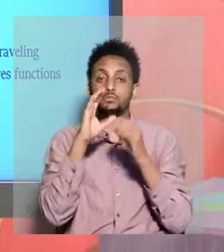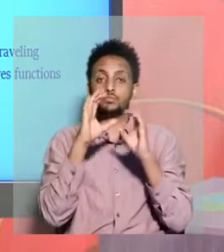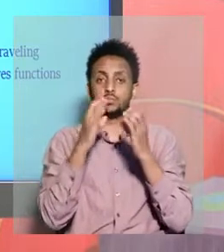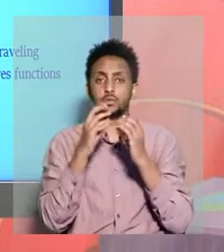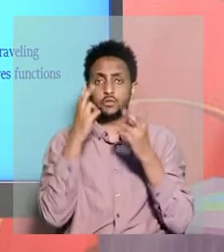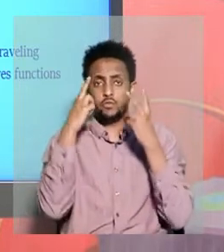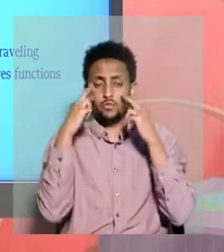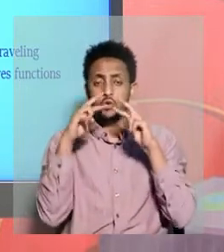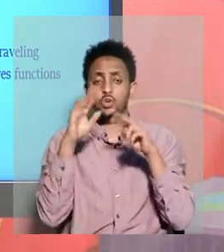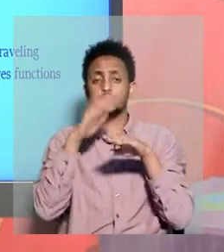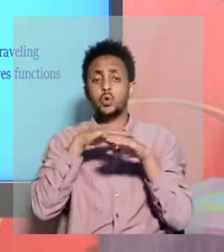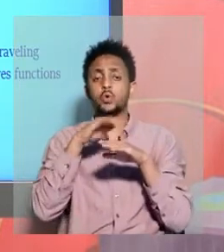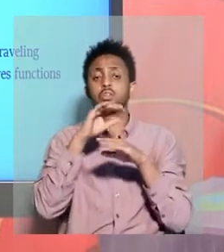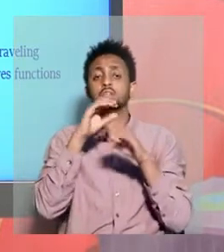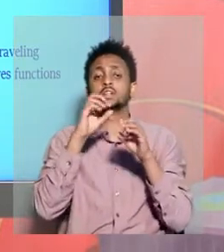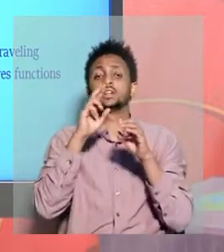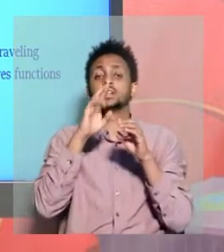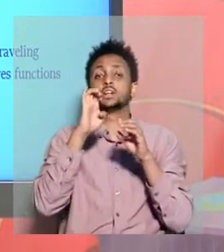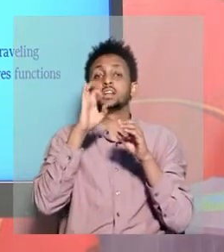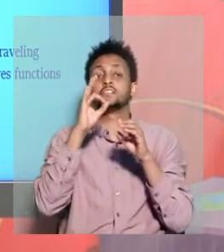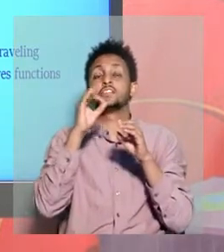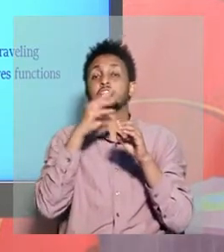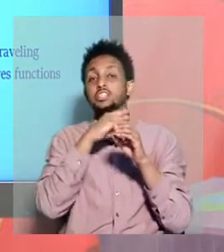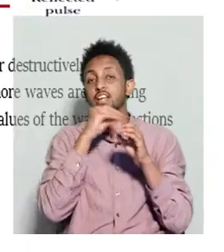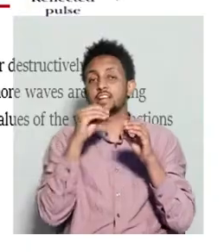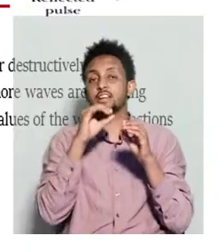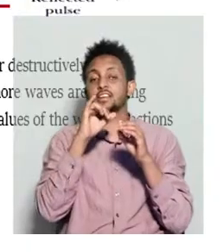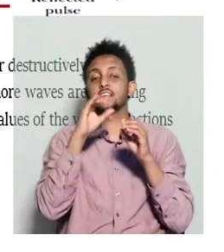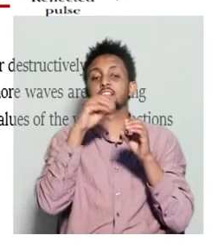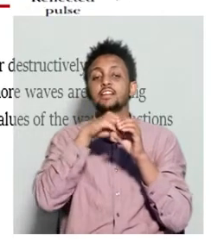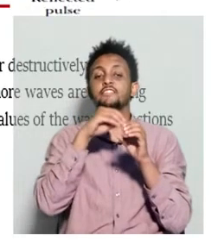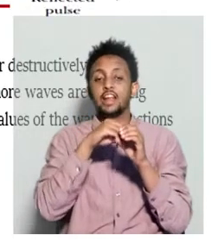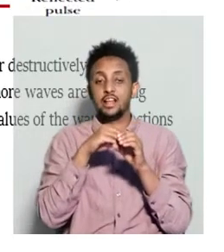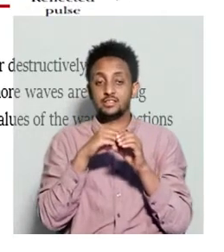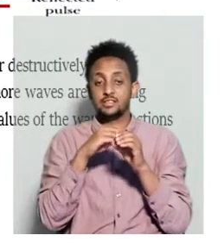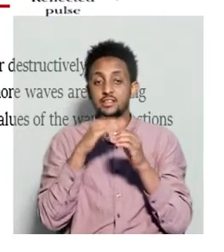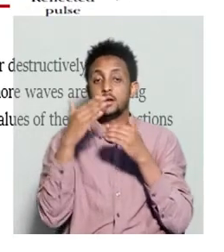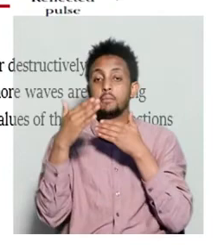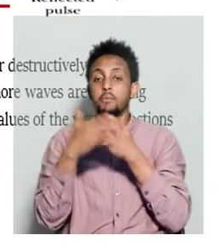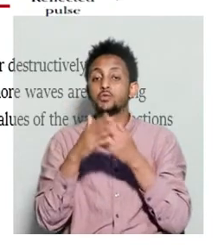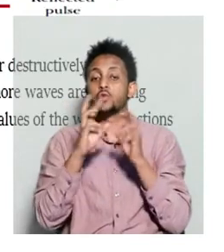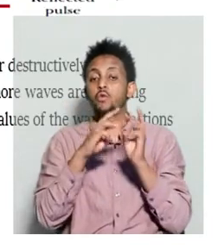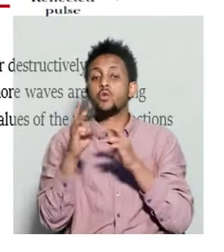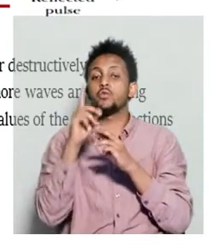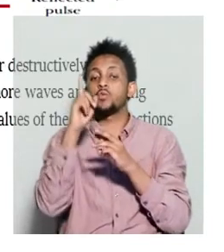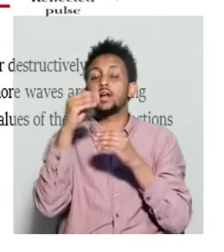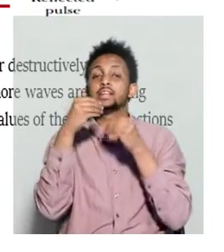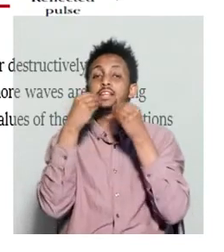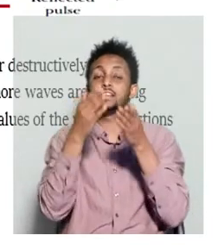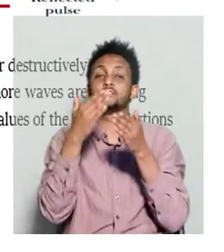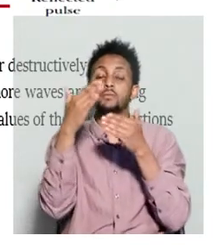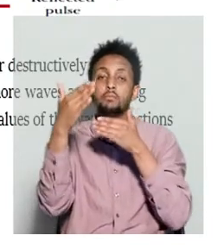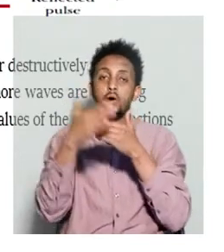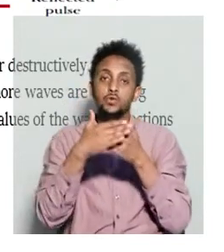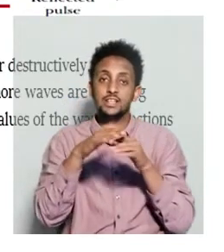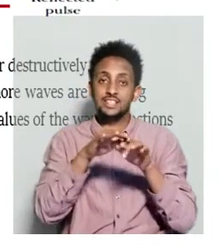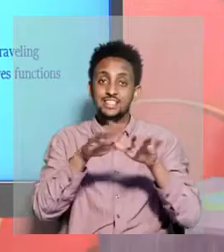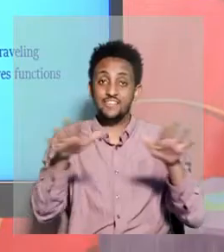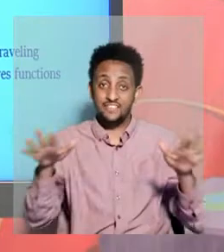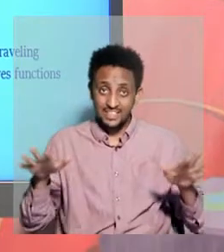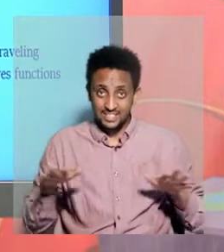mainly focus on reflection and interference. Reflection is a rebouncing of waves from a given boundary